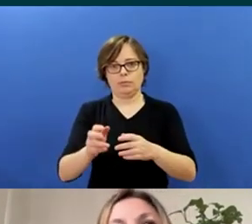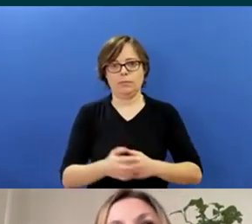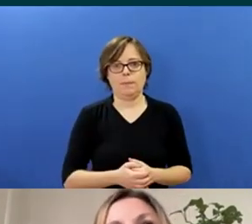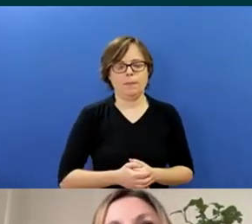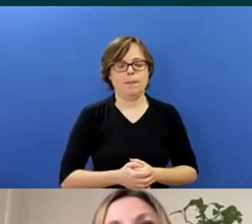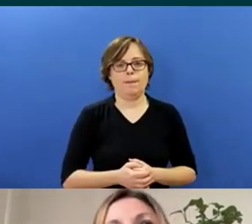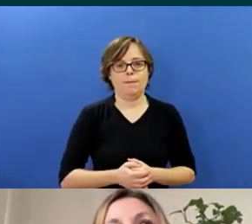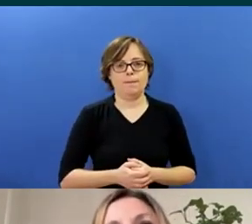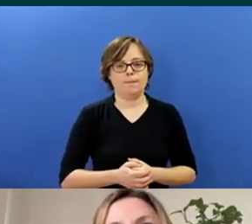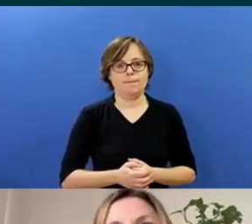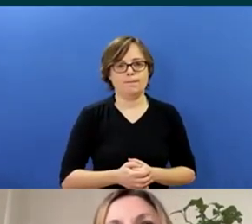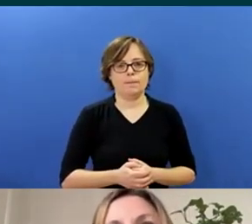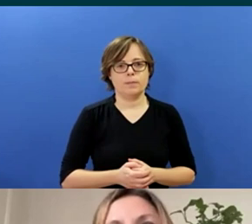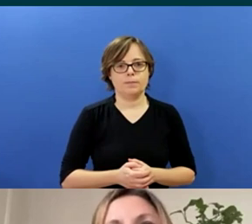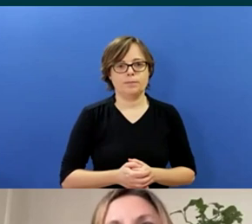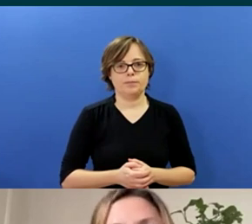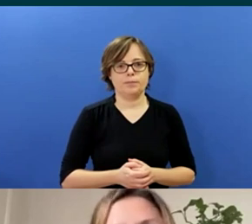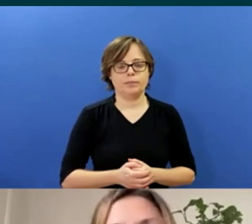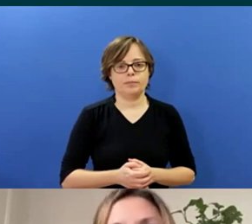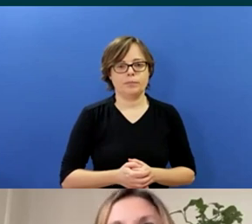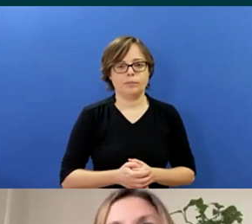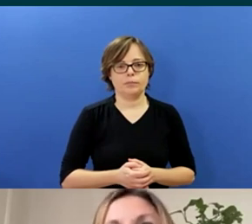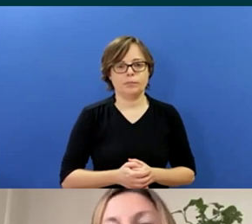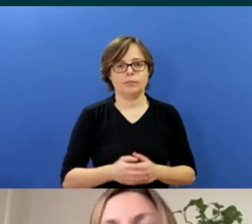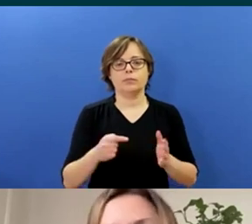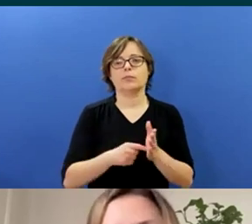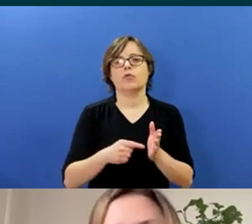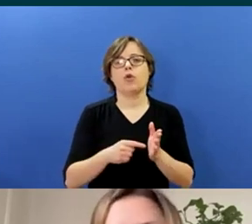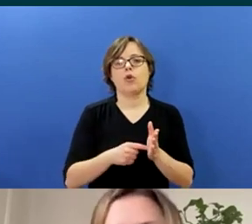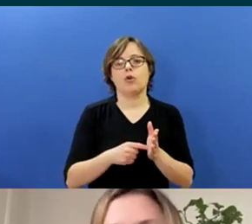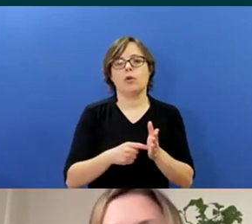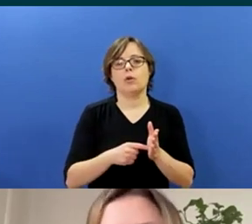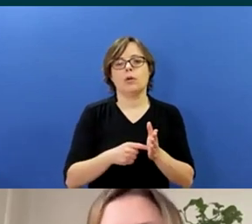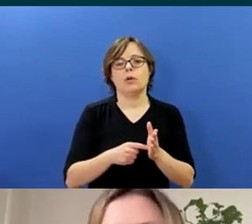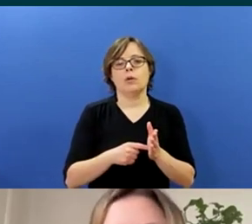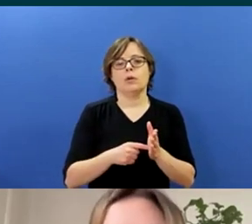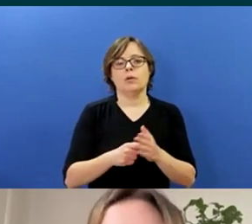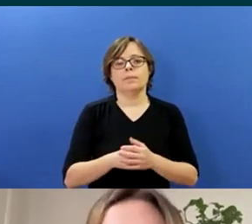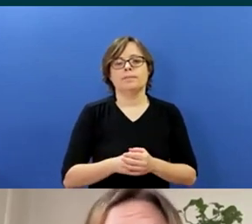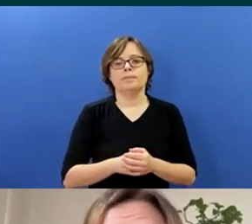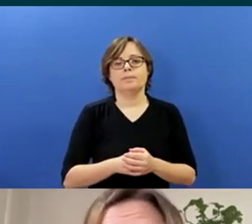collective reflection on the challenges that need to be overcome through these